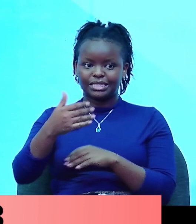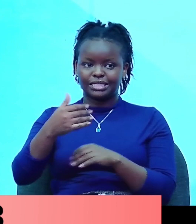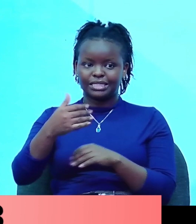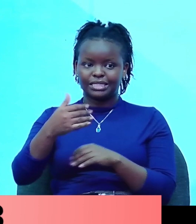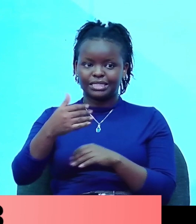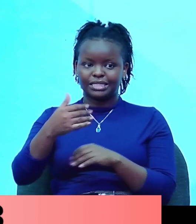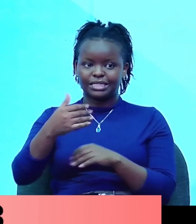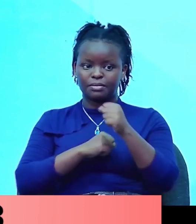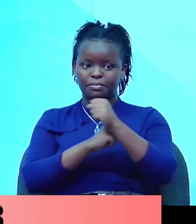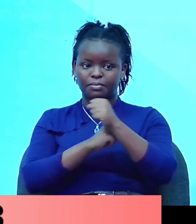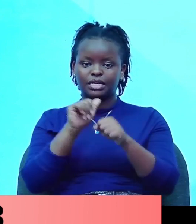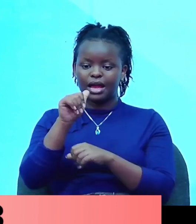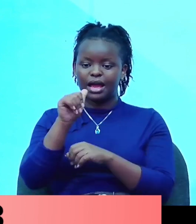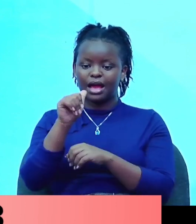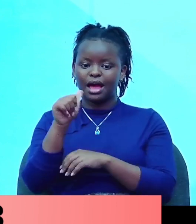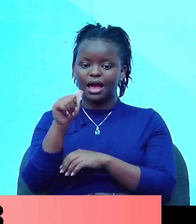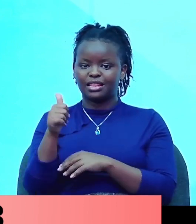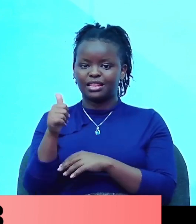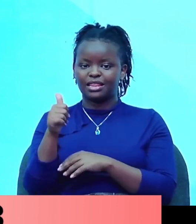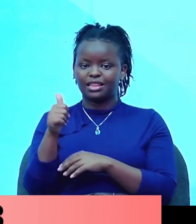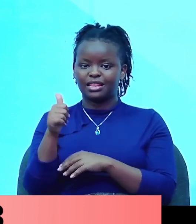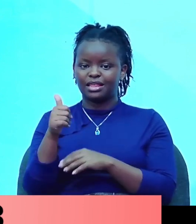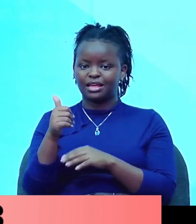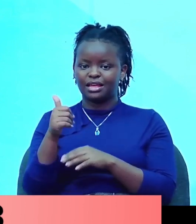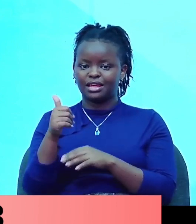consistency in supporting some of